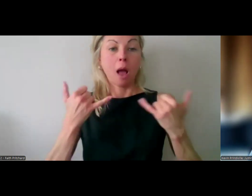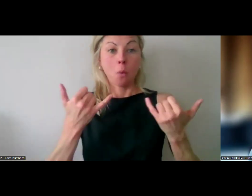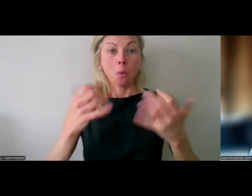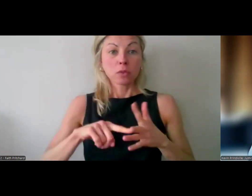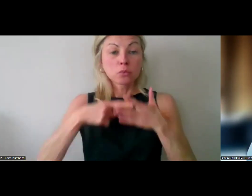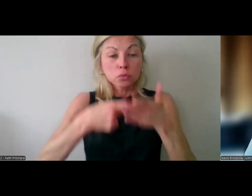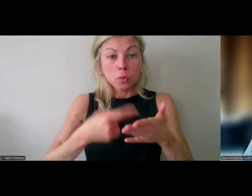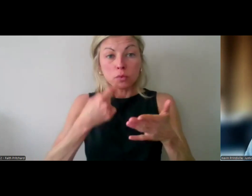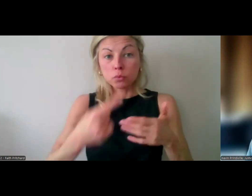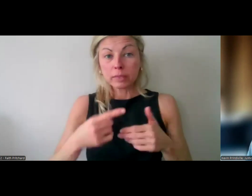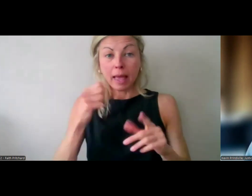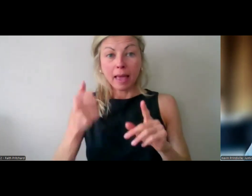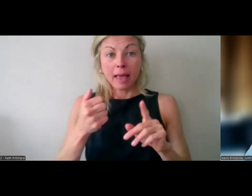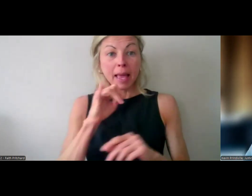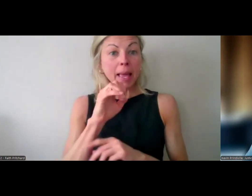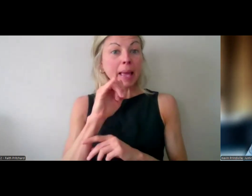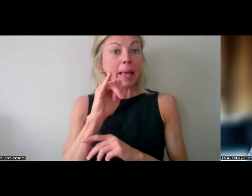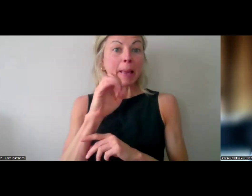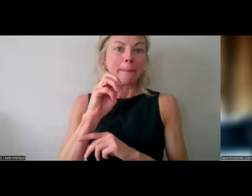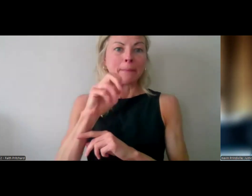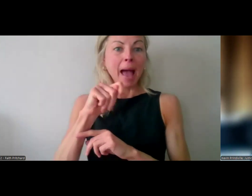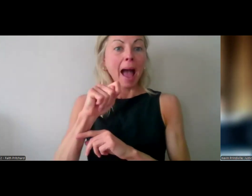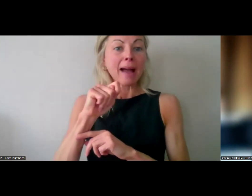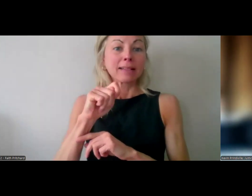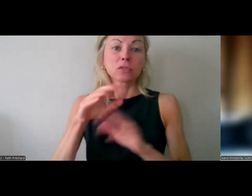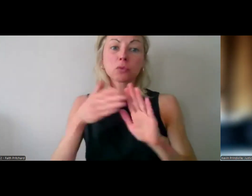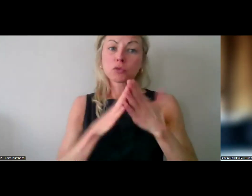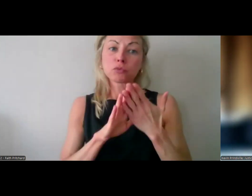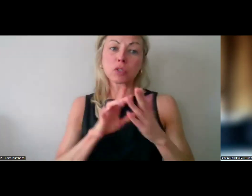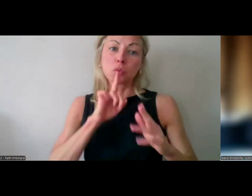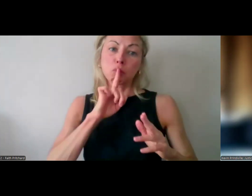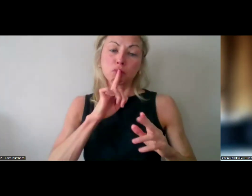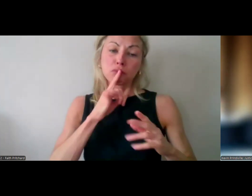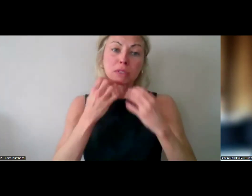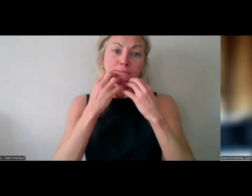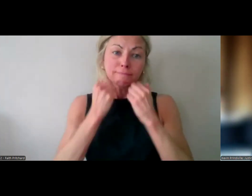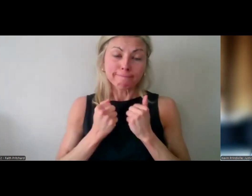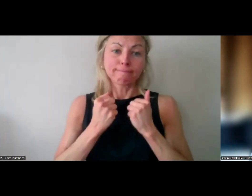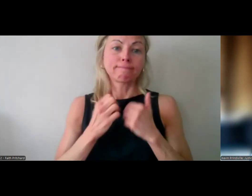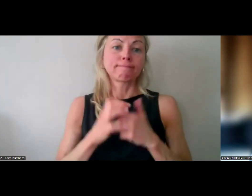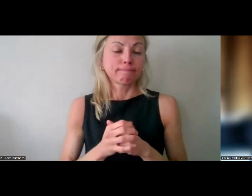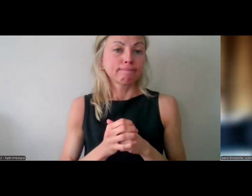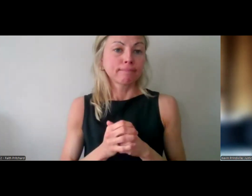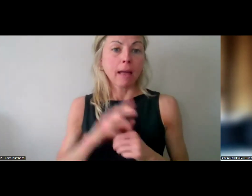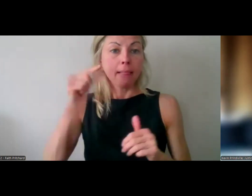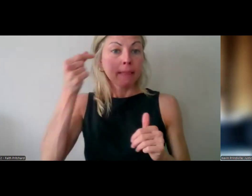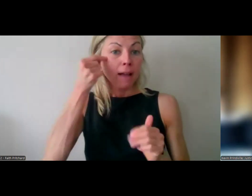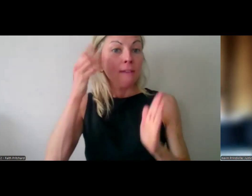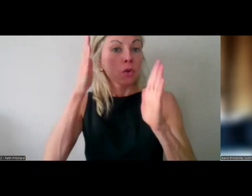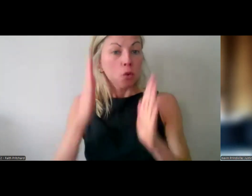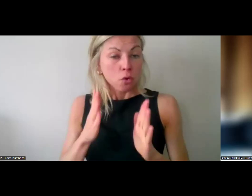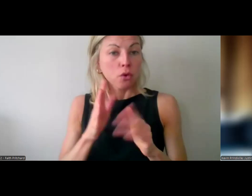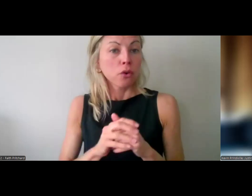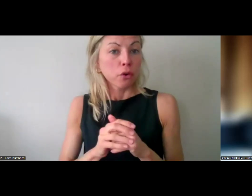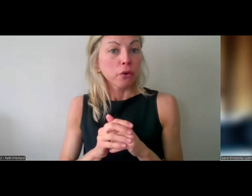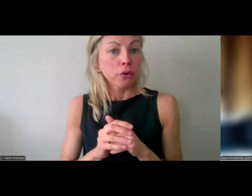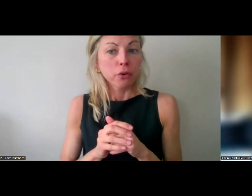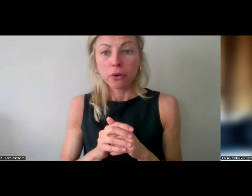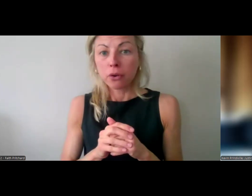Impact Committee continues to be very grateful and appreciative of the governor, of